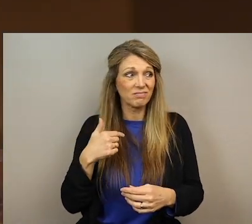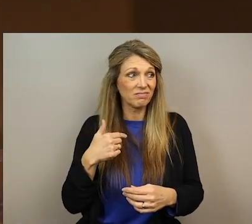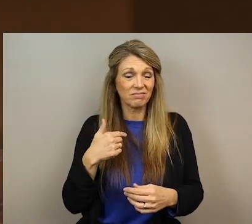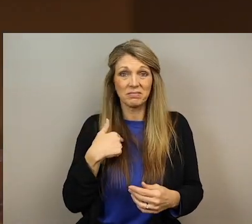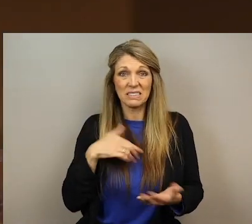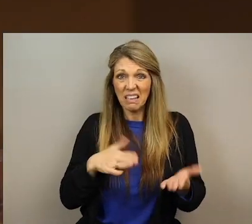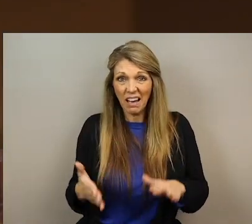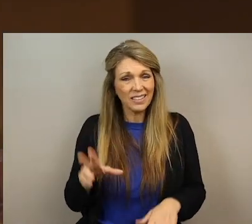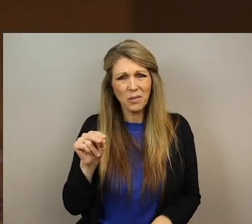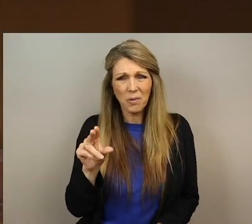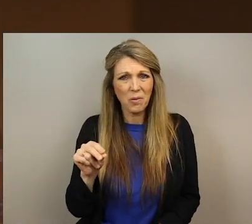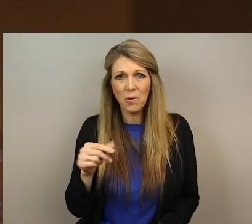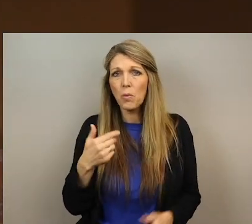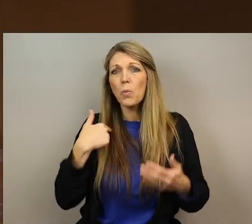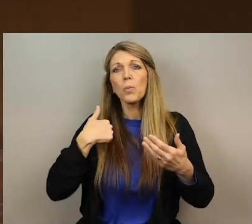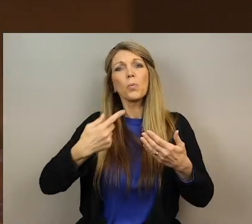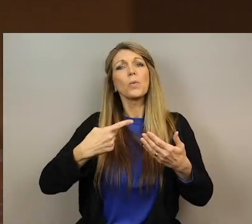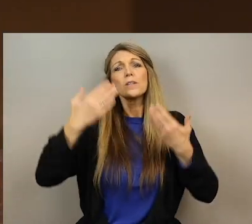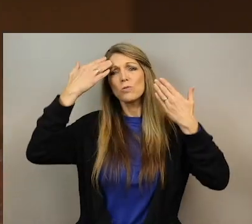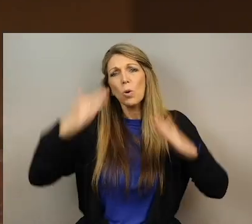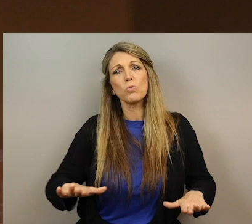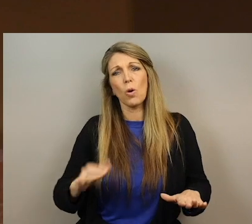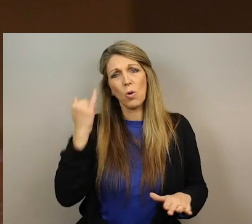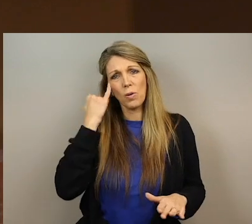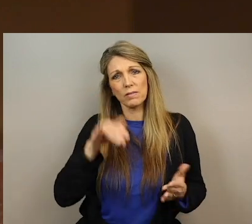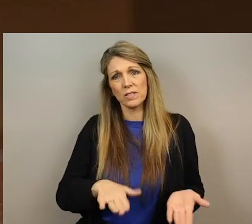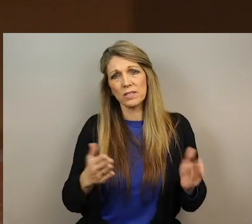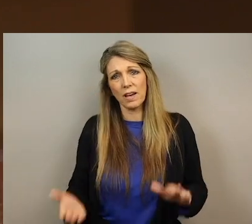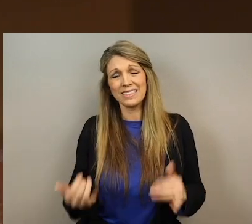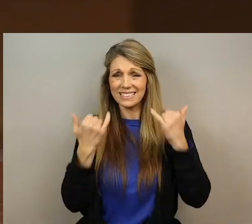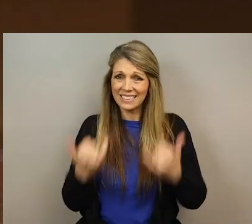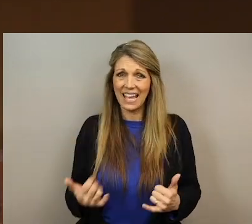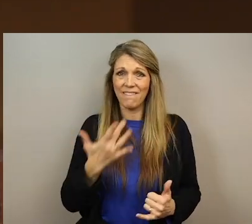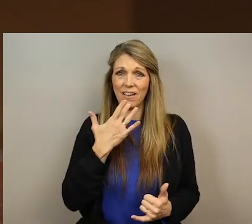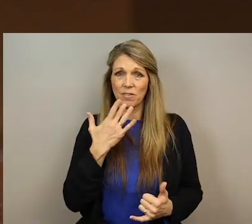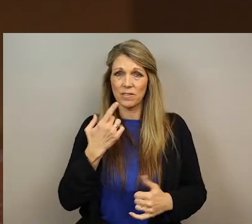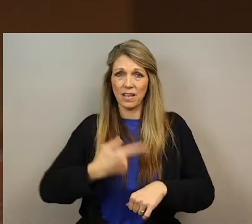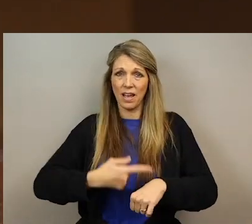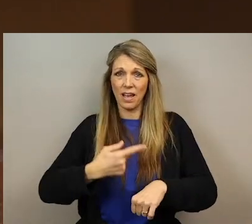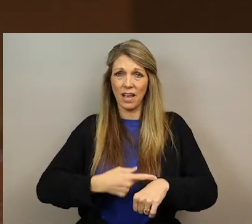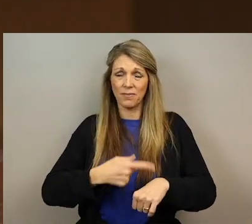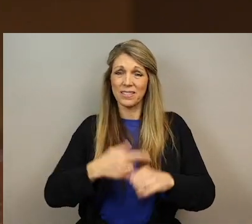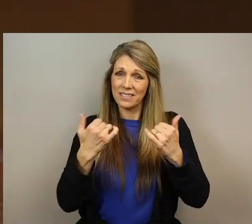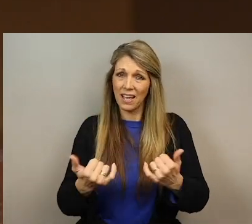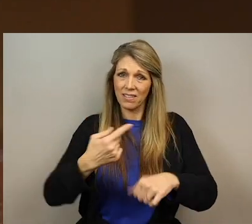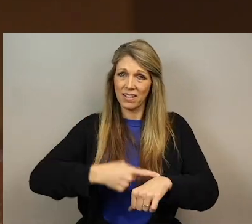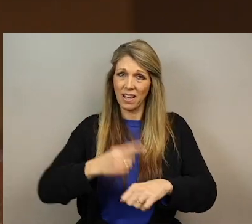week. None of us know. And so today is the favorable time. Now is the time to